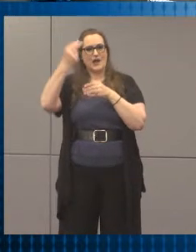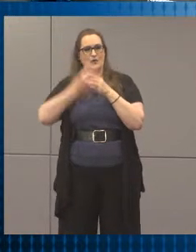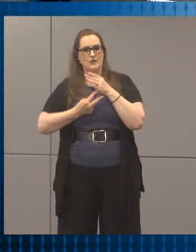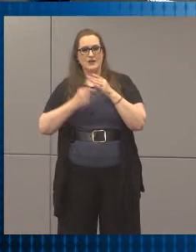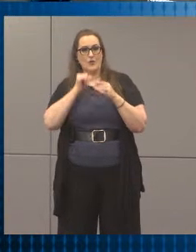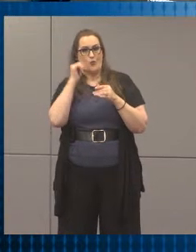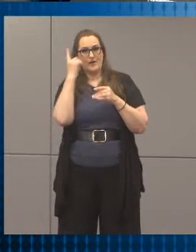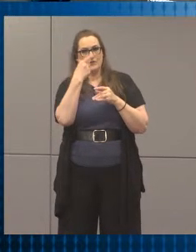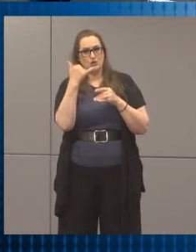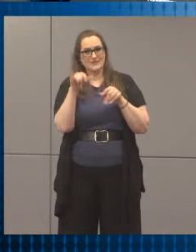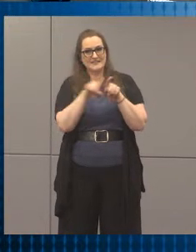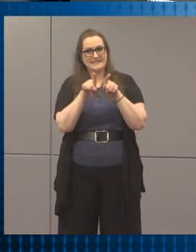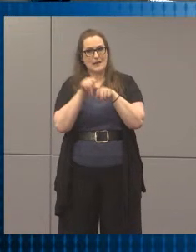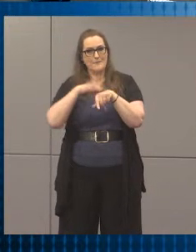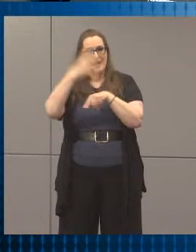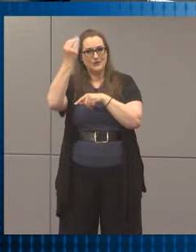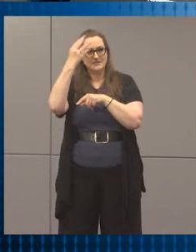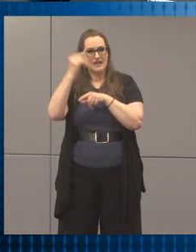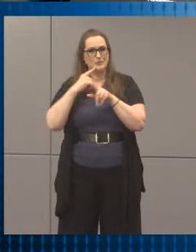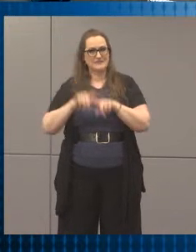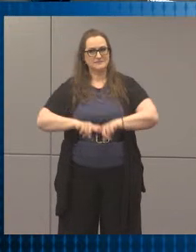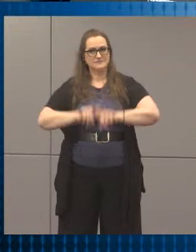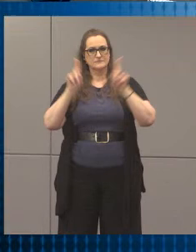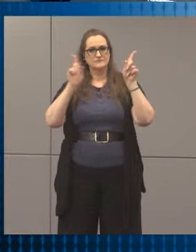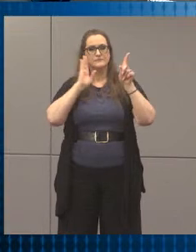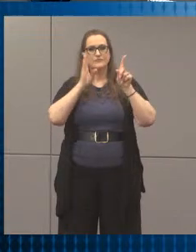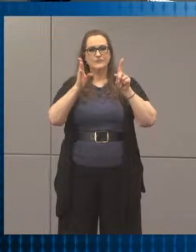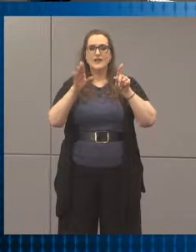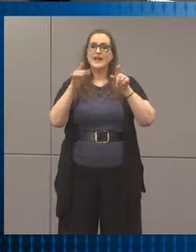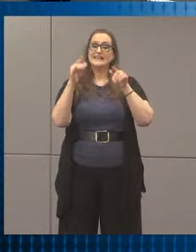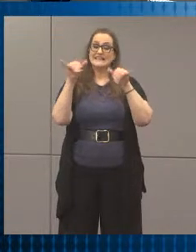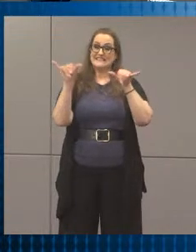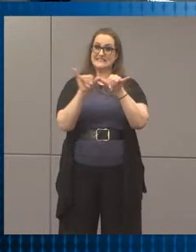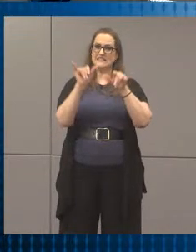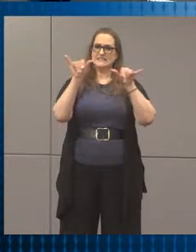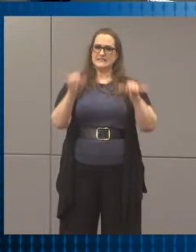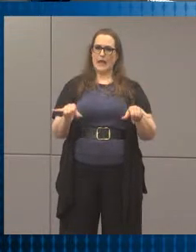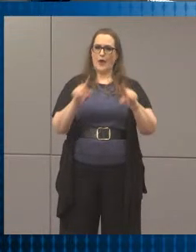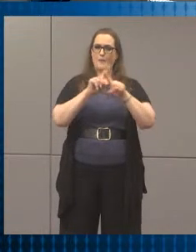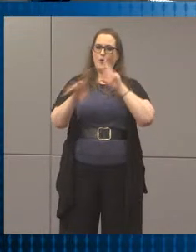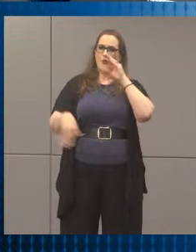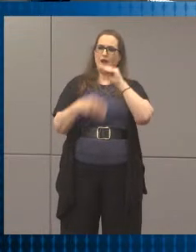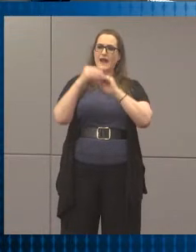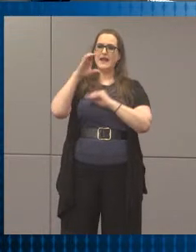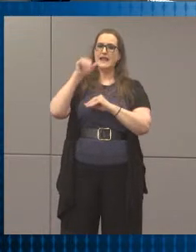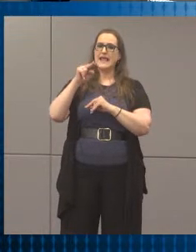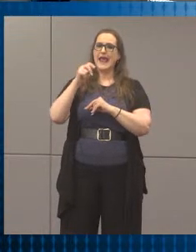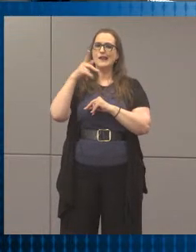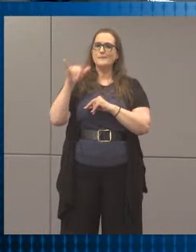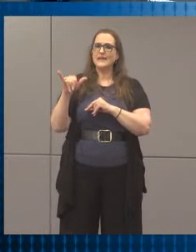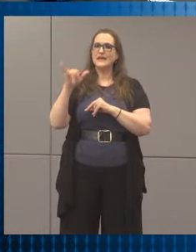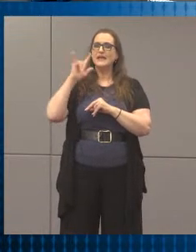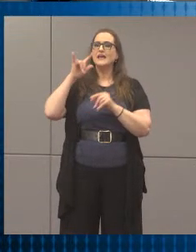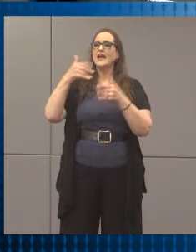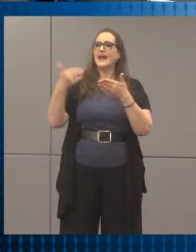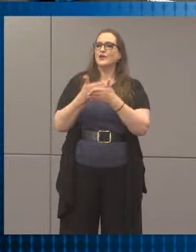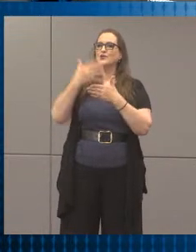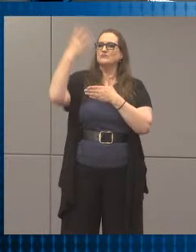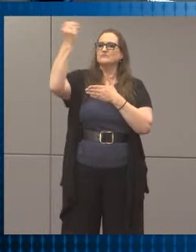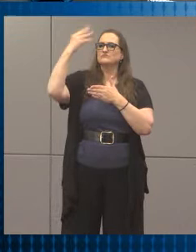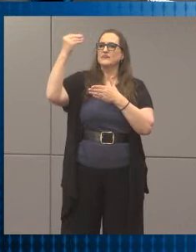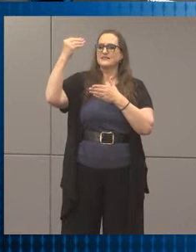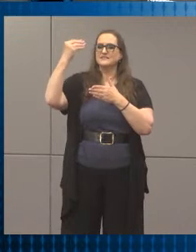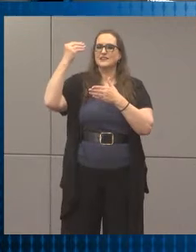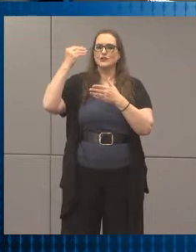even look the same on the outside. It'll be the same size, but we're adding canopies and a new exterior skin, an